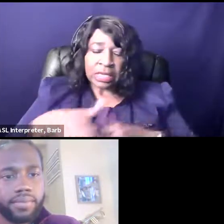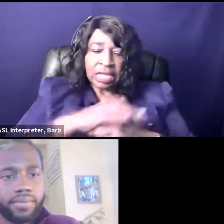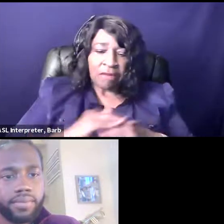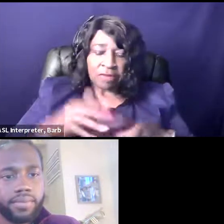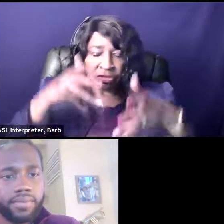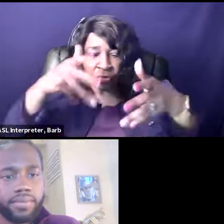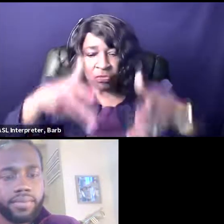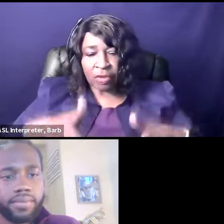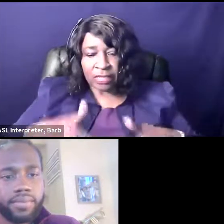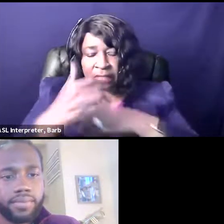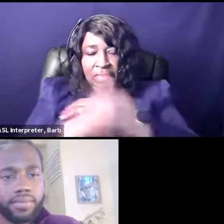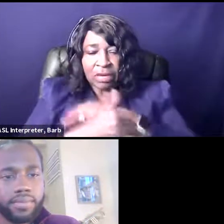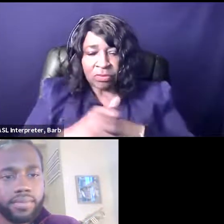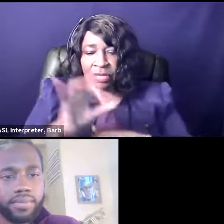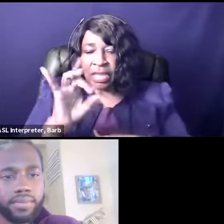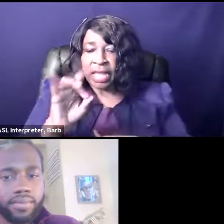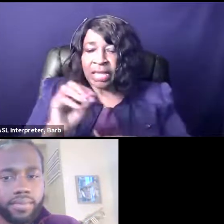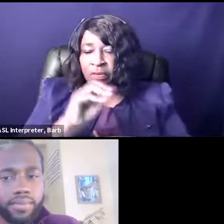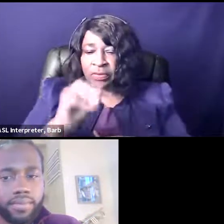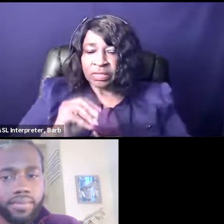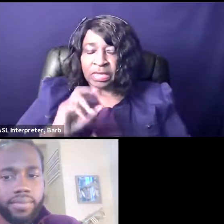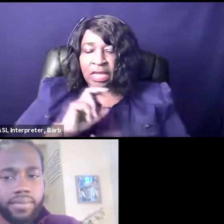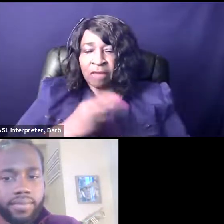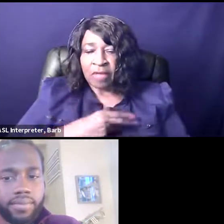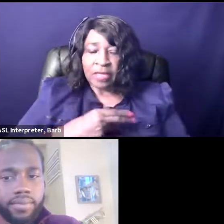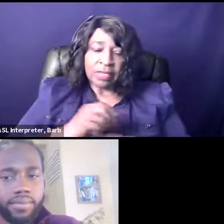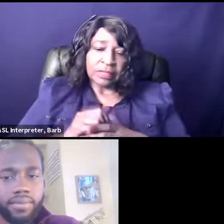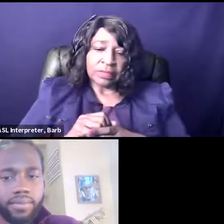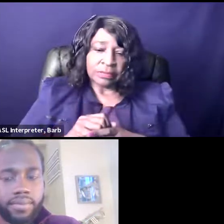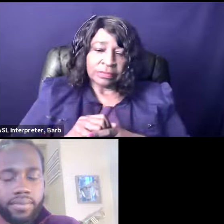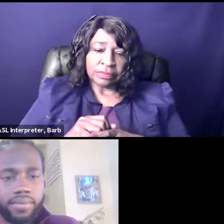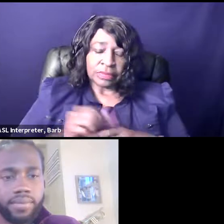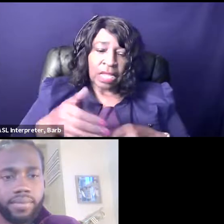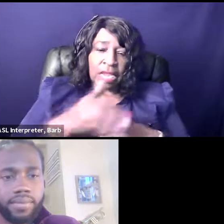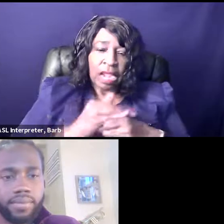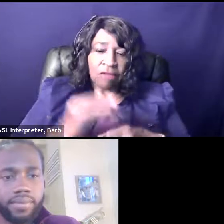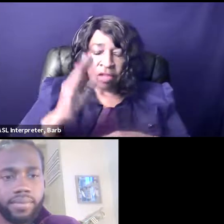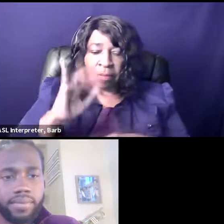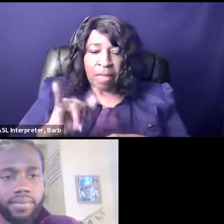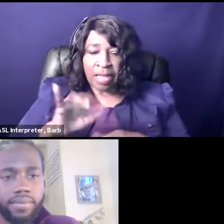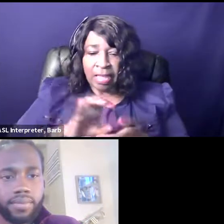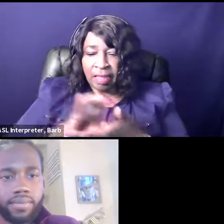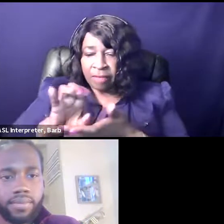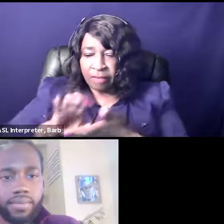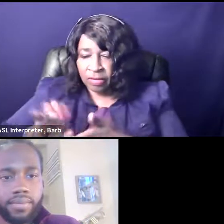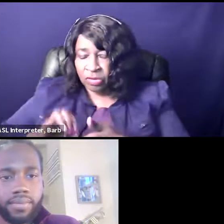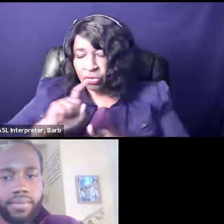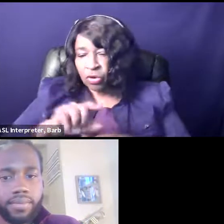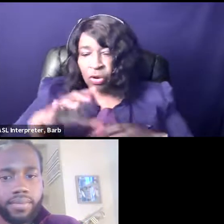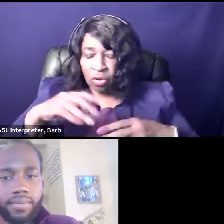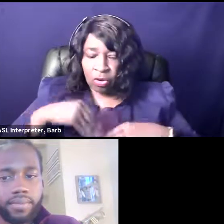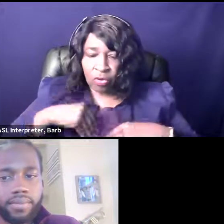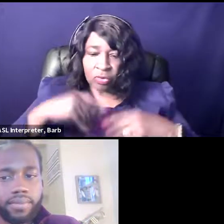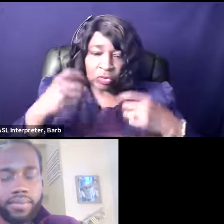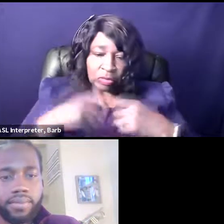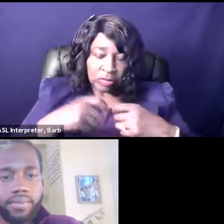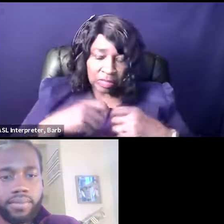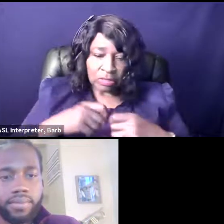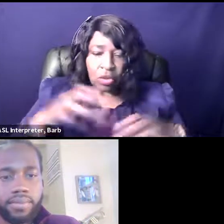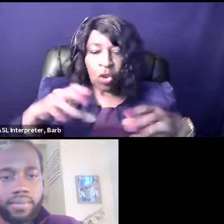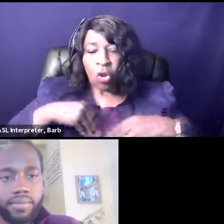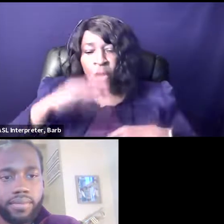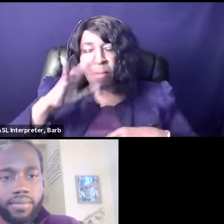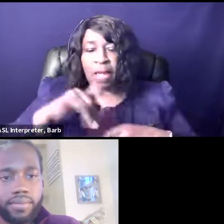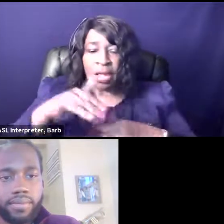80% of us are covered by investor-owned utilities, and then the rest are either owned by local governments